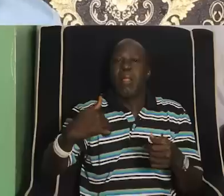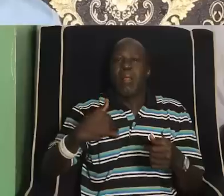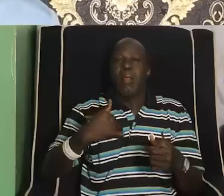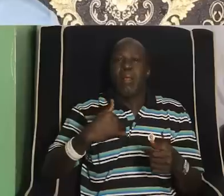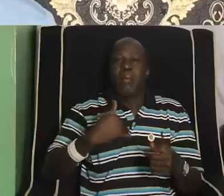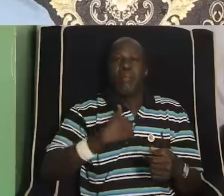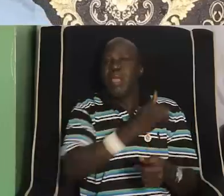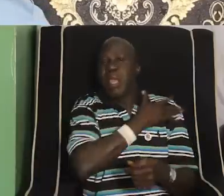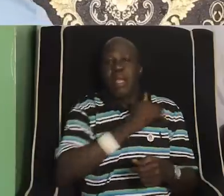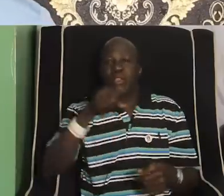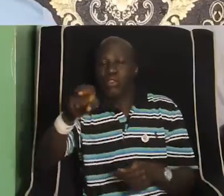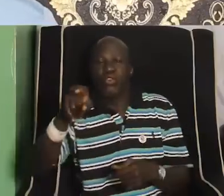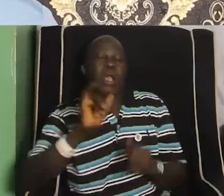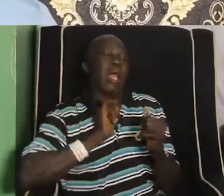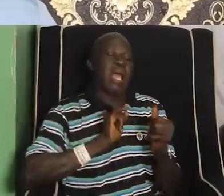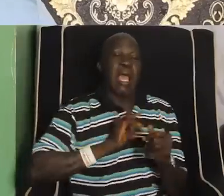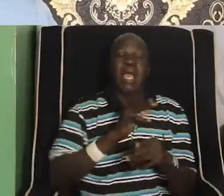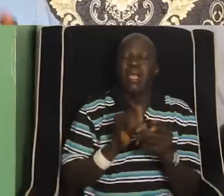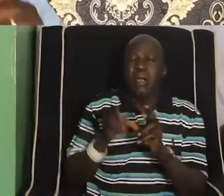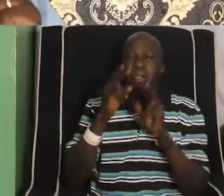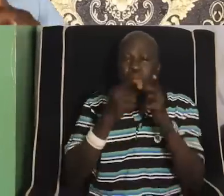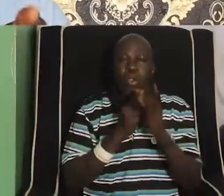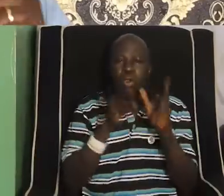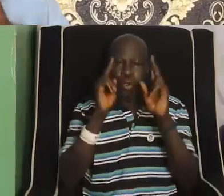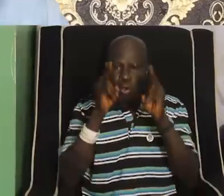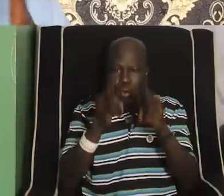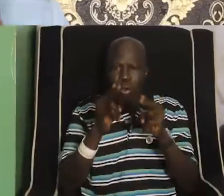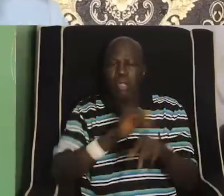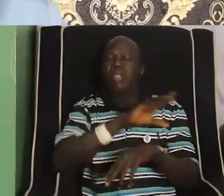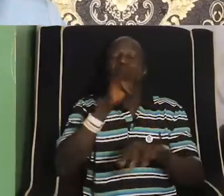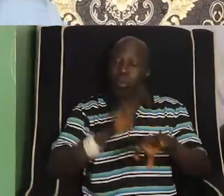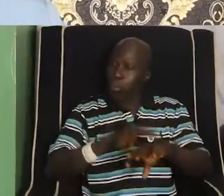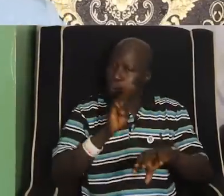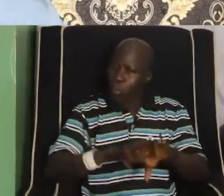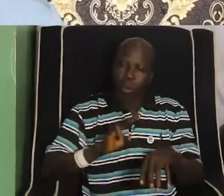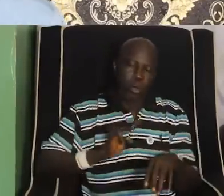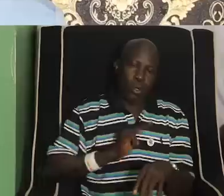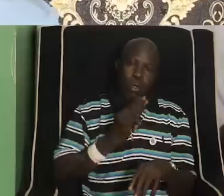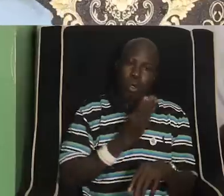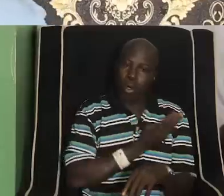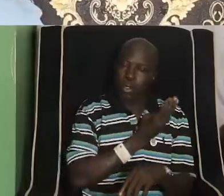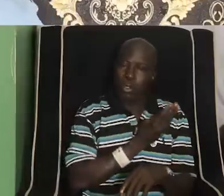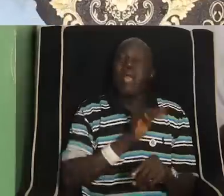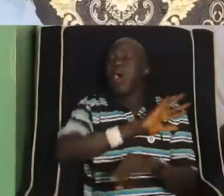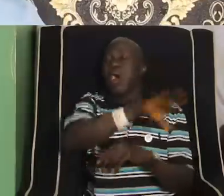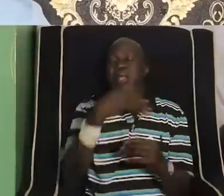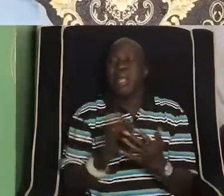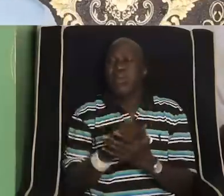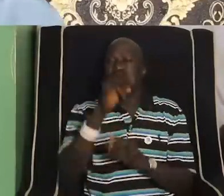are running after her. And he has won her. That the world